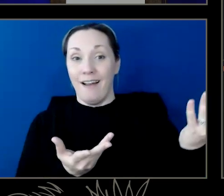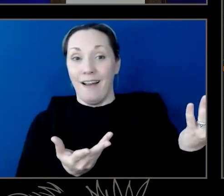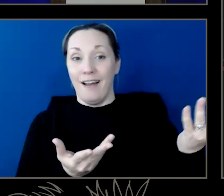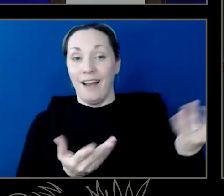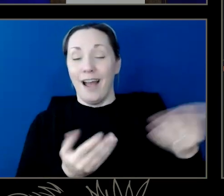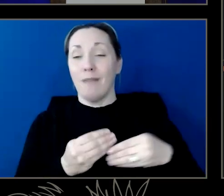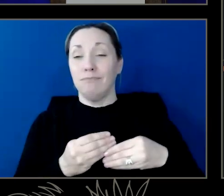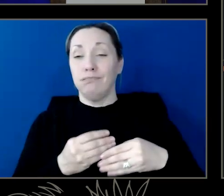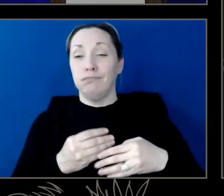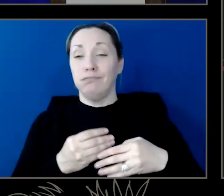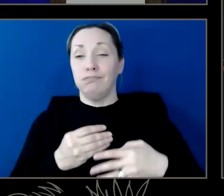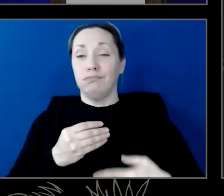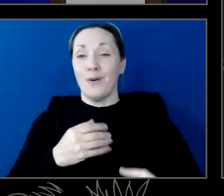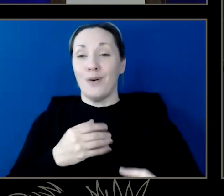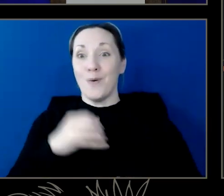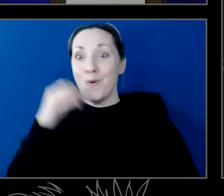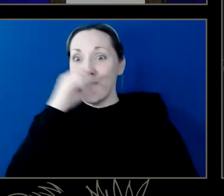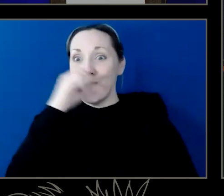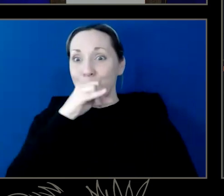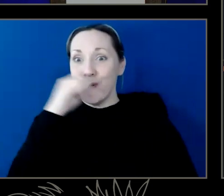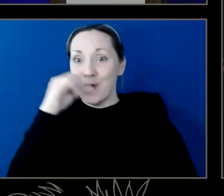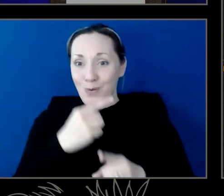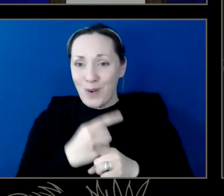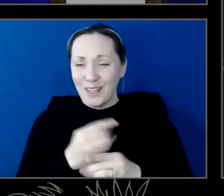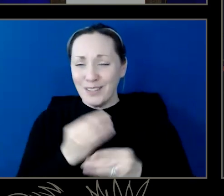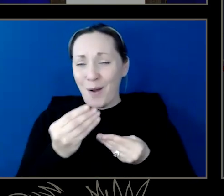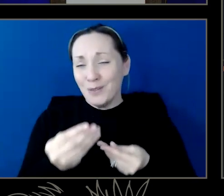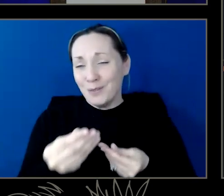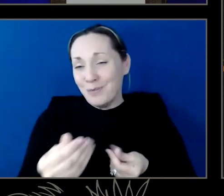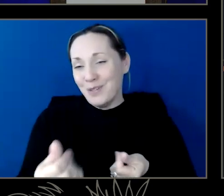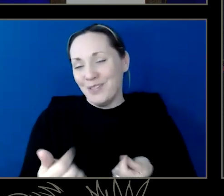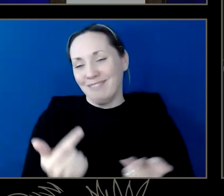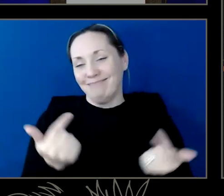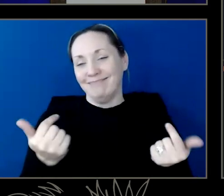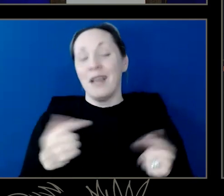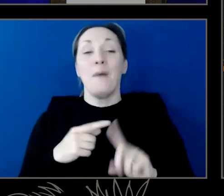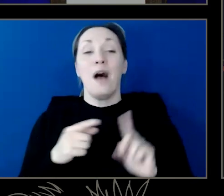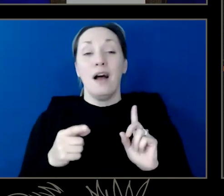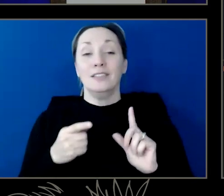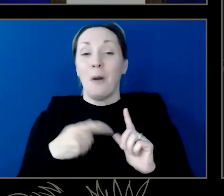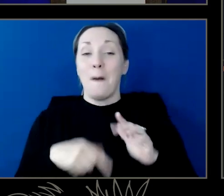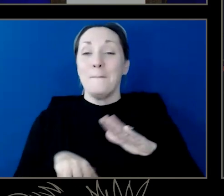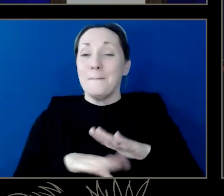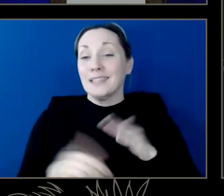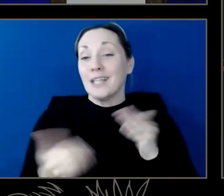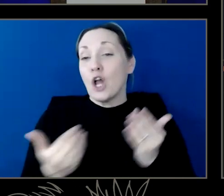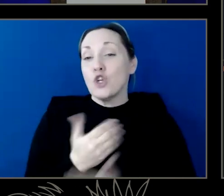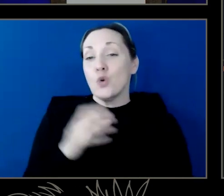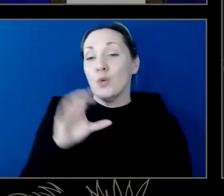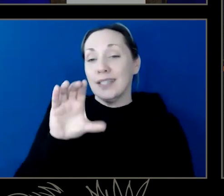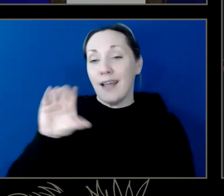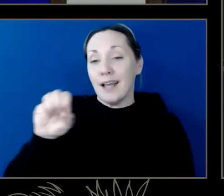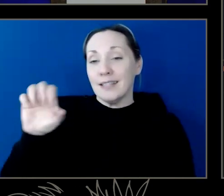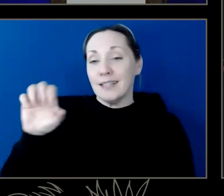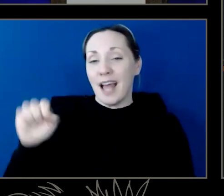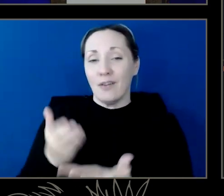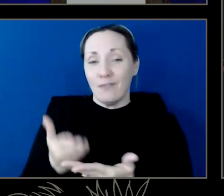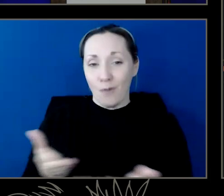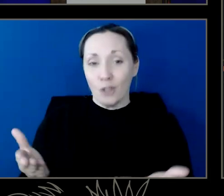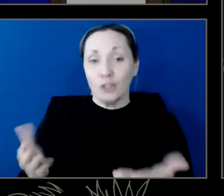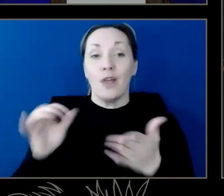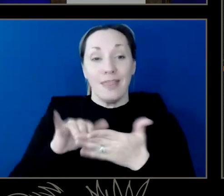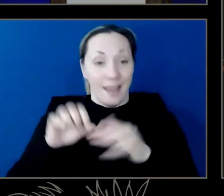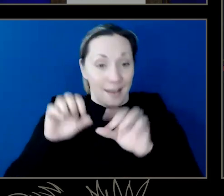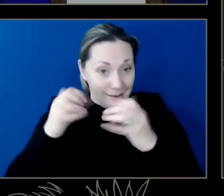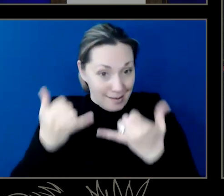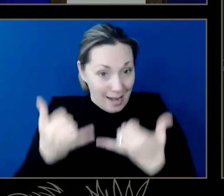Ta-da! Ooh, right? So smooth. So basically, there is a new CSS feature that means you can now